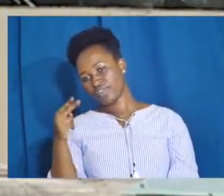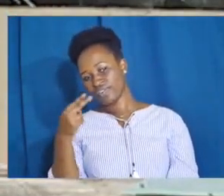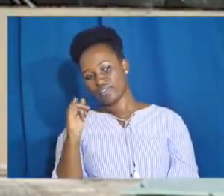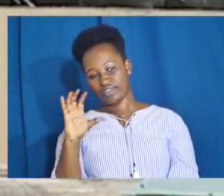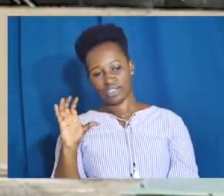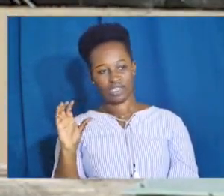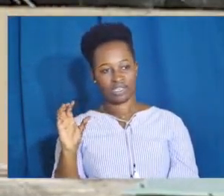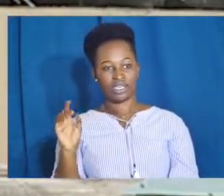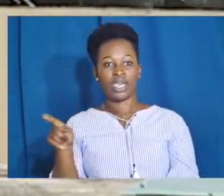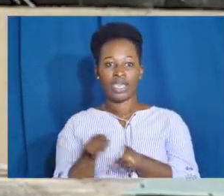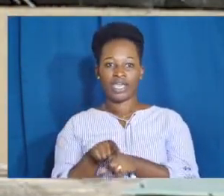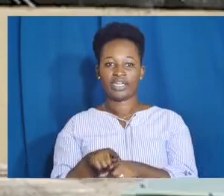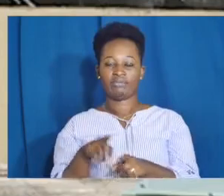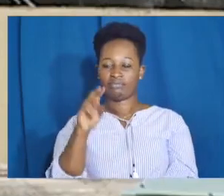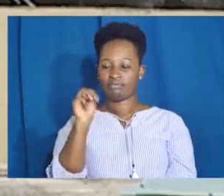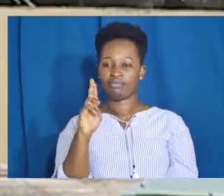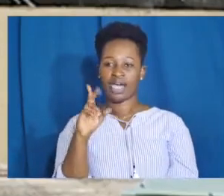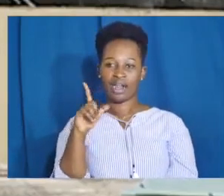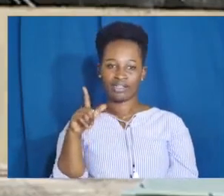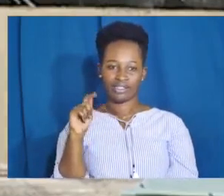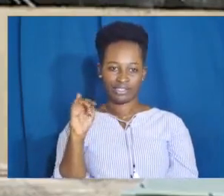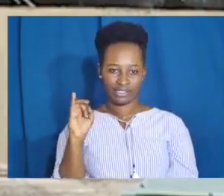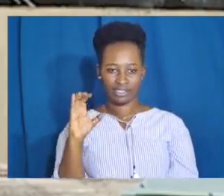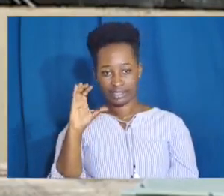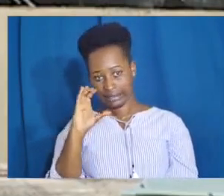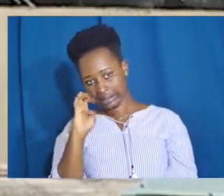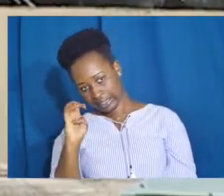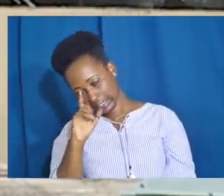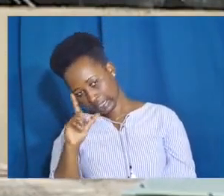is multicellular. Having no cell